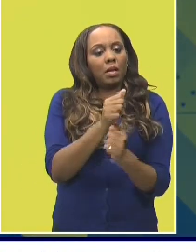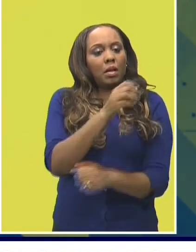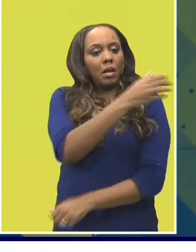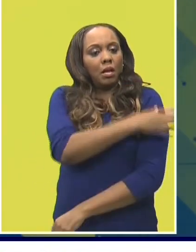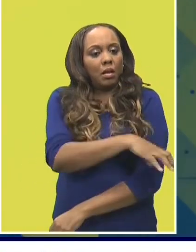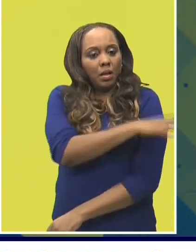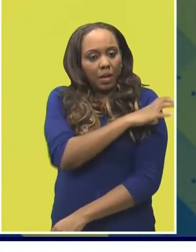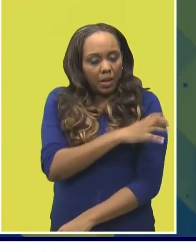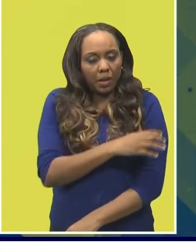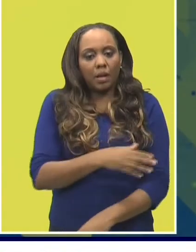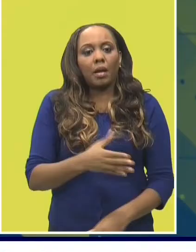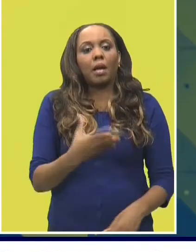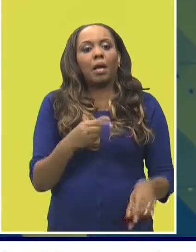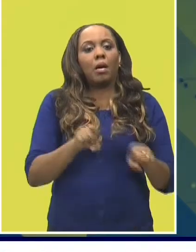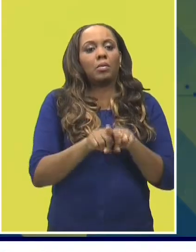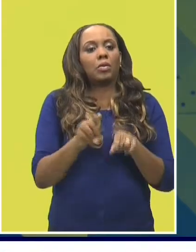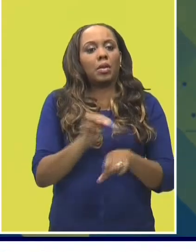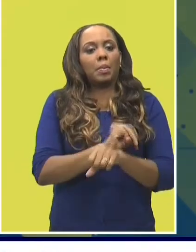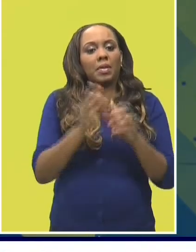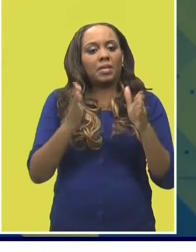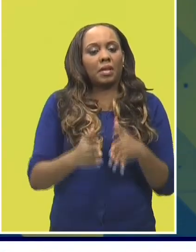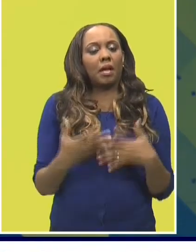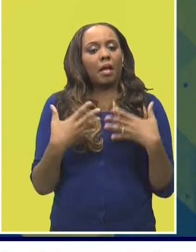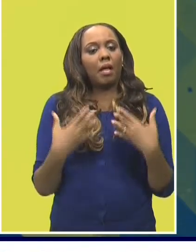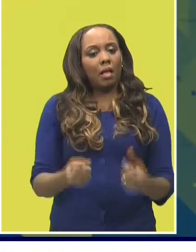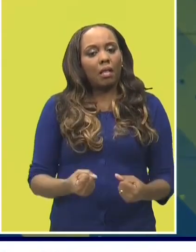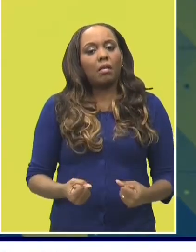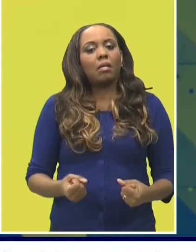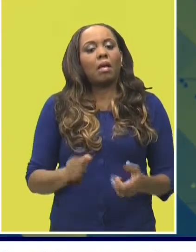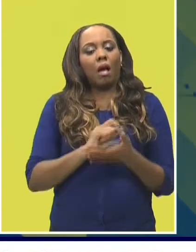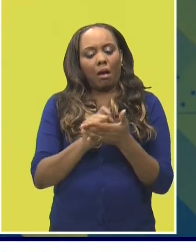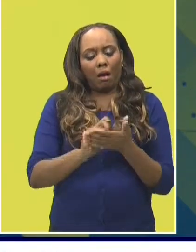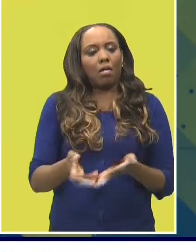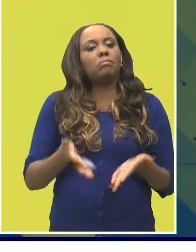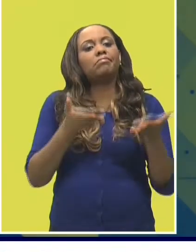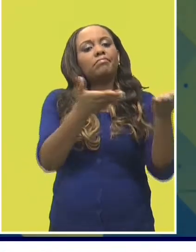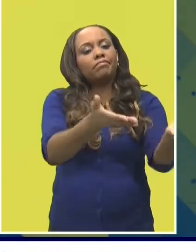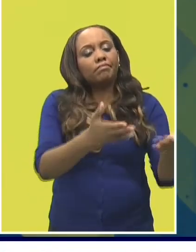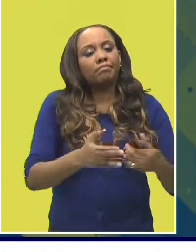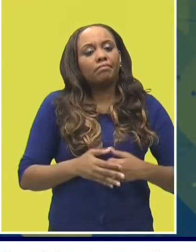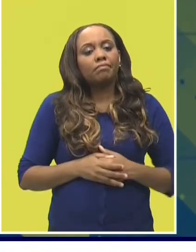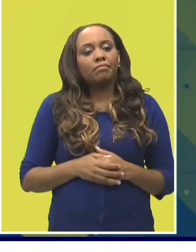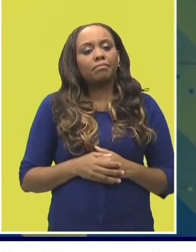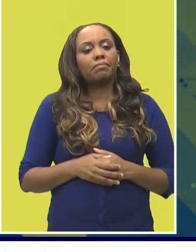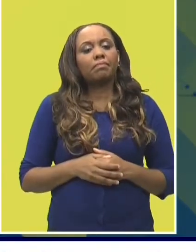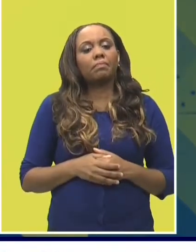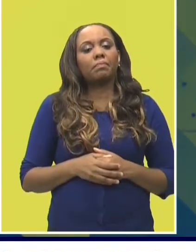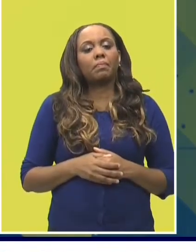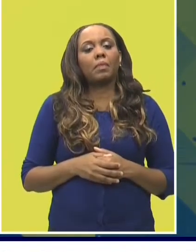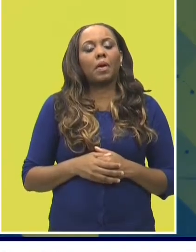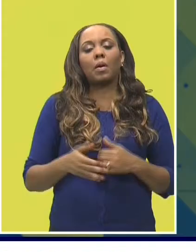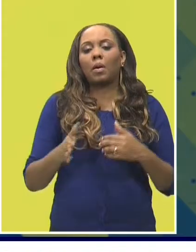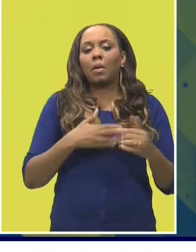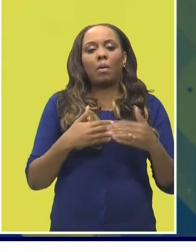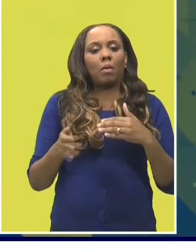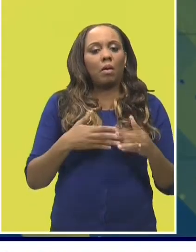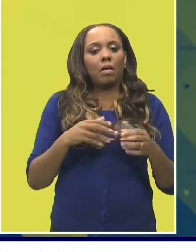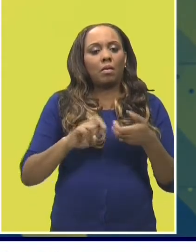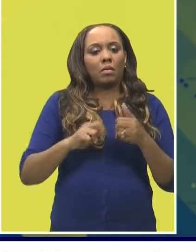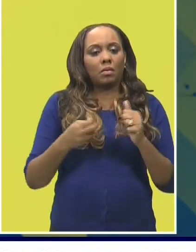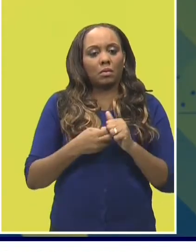of Health, and bring to their attention the concerns that you have and require that those concerns be